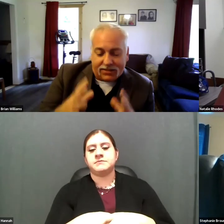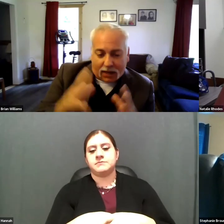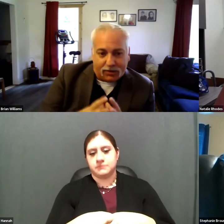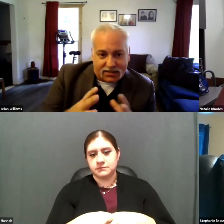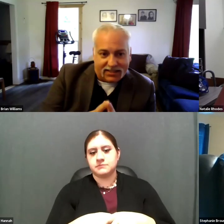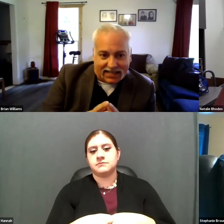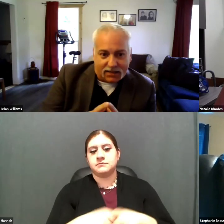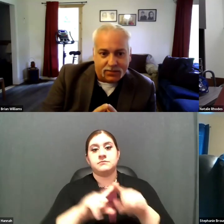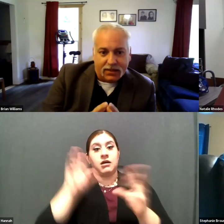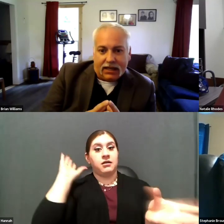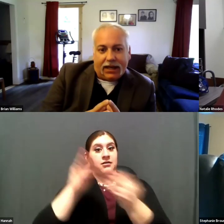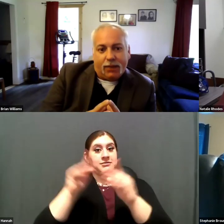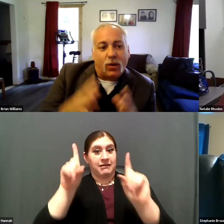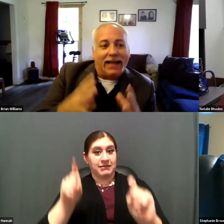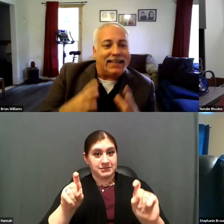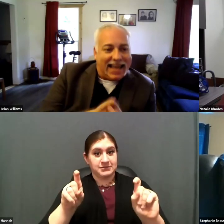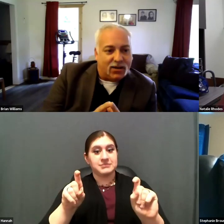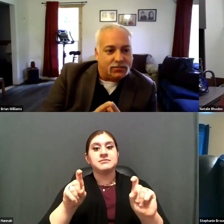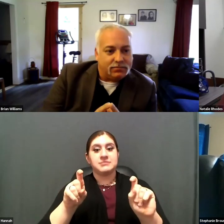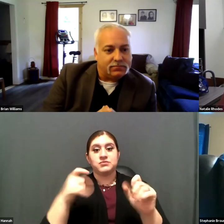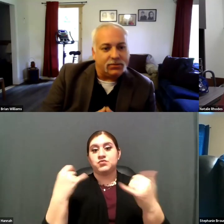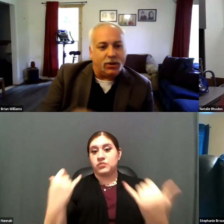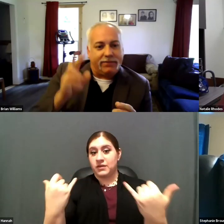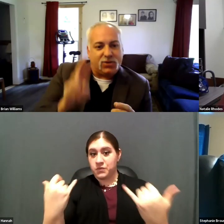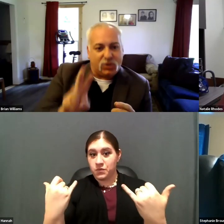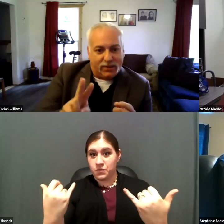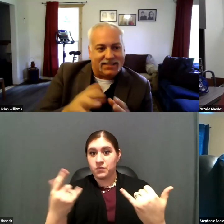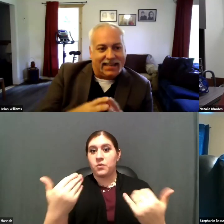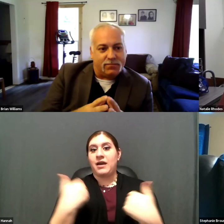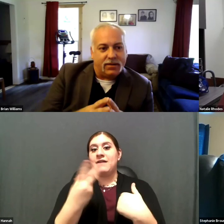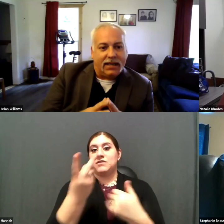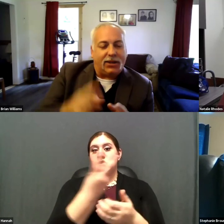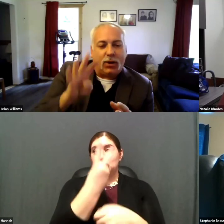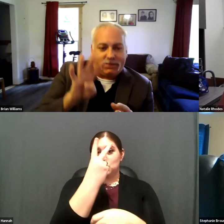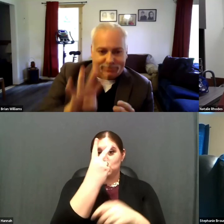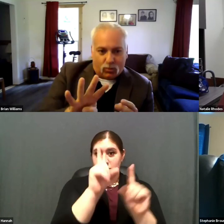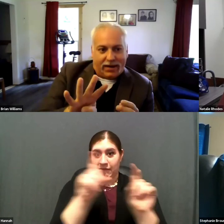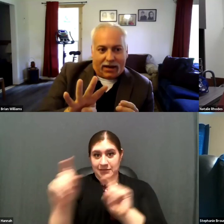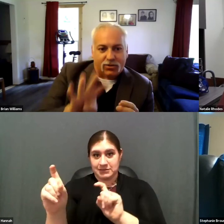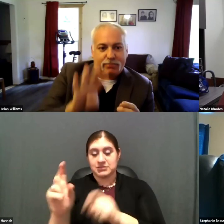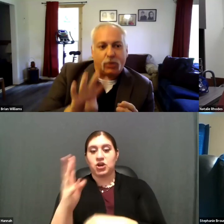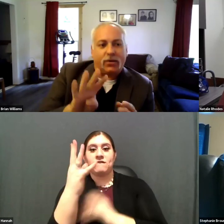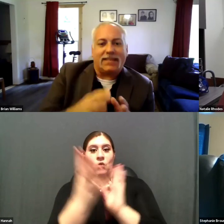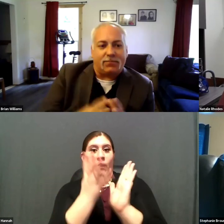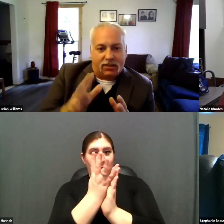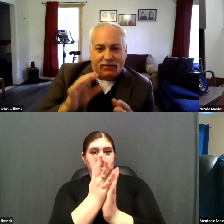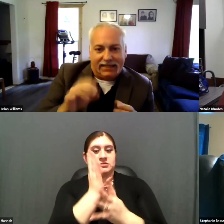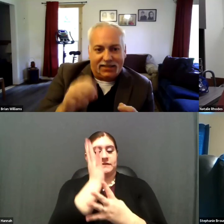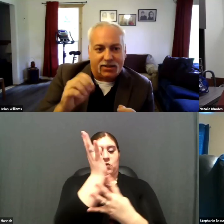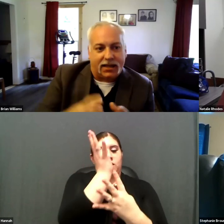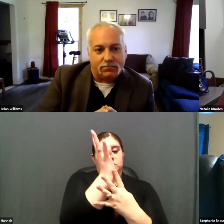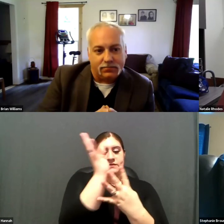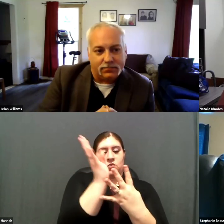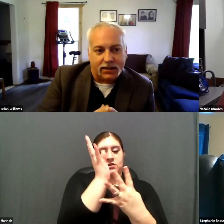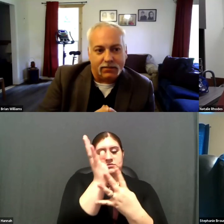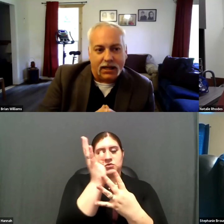But the comprehensive exams, right now you have two exams and you have 4 hours per exam to complete each